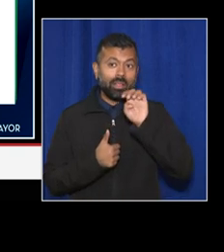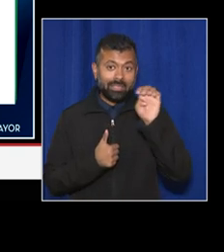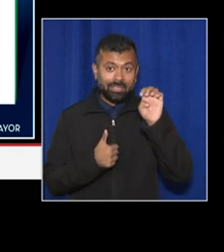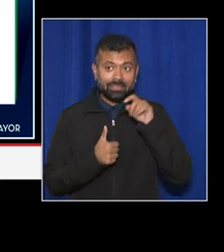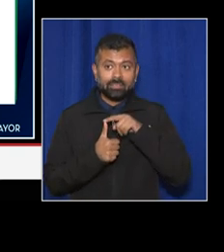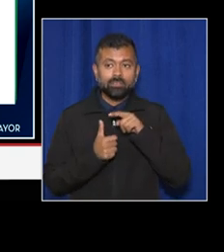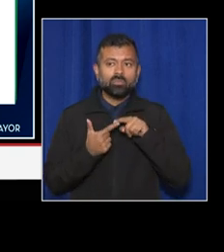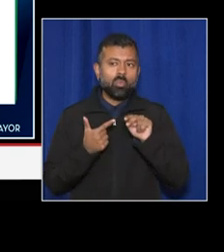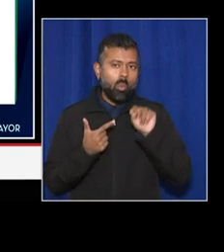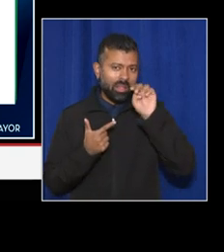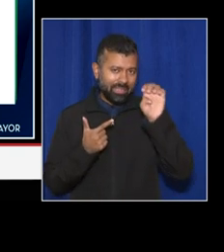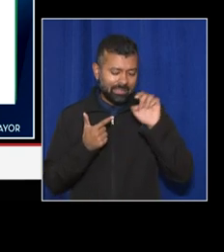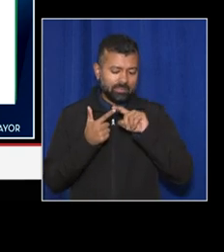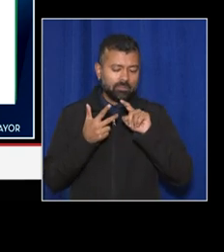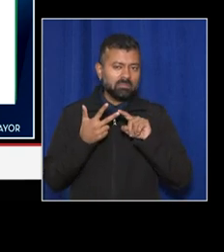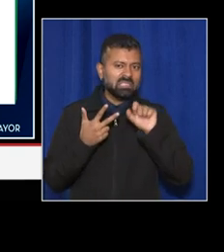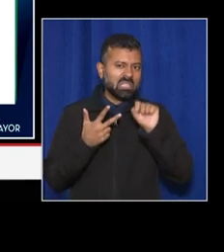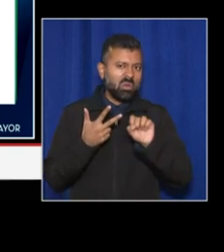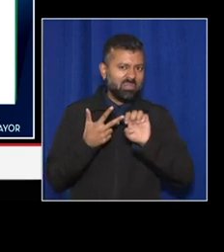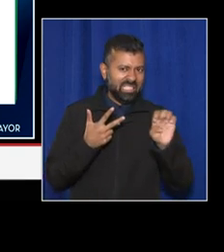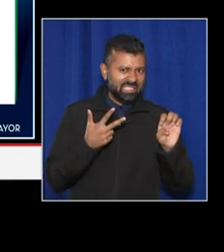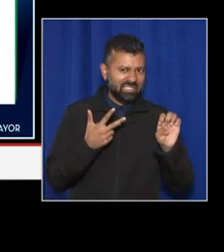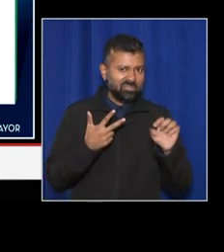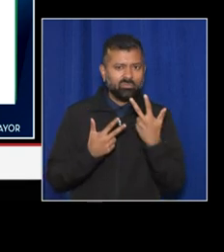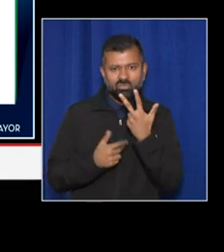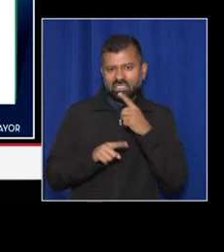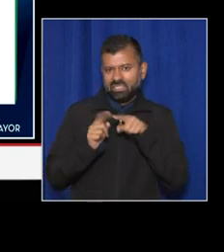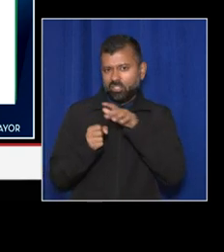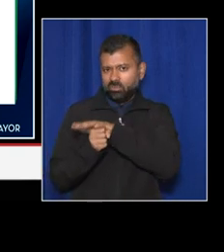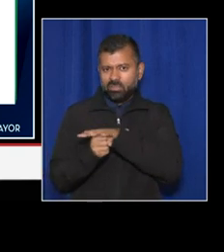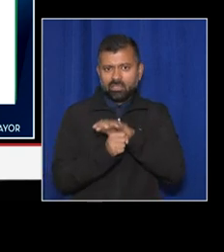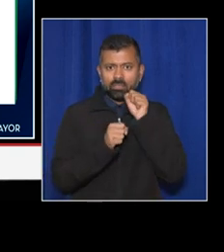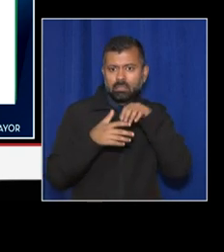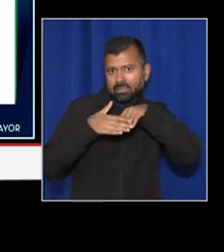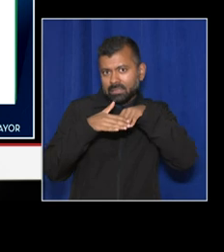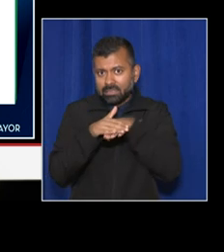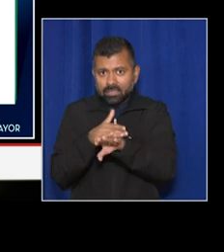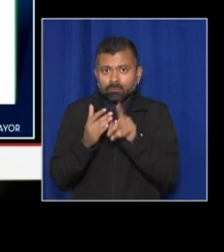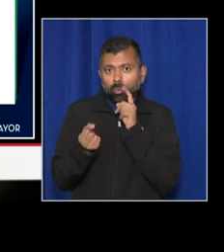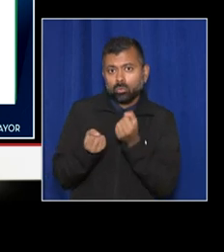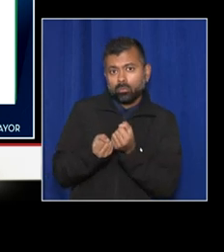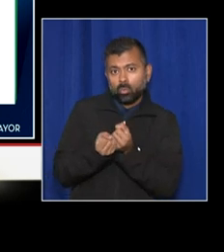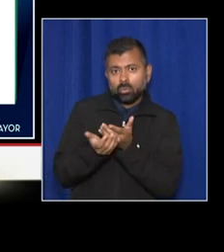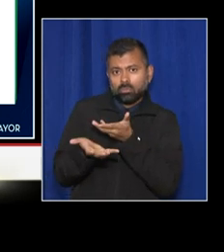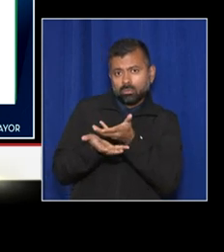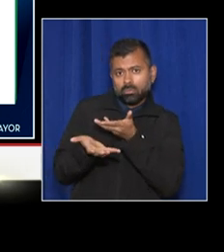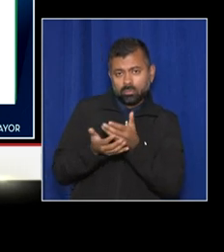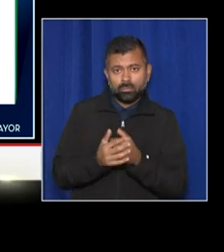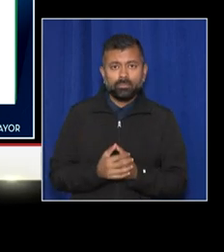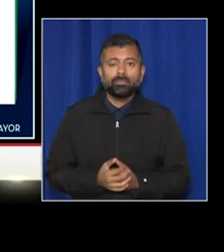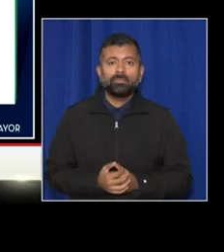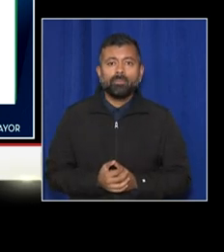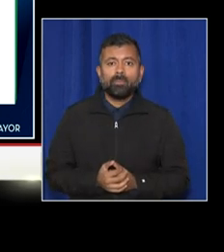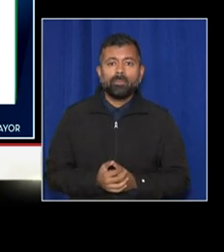site, 2201 Shannon Place Southeast. And just a few reminders: you must file for